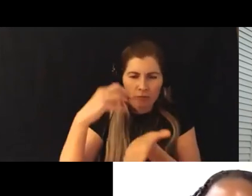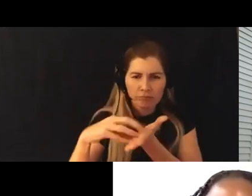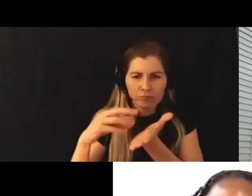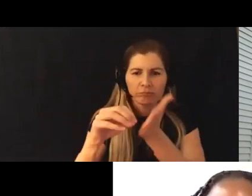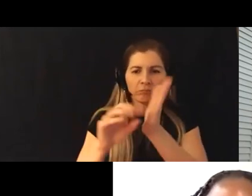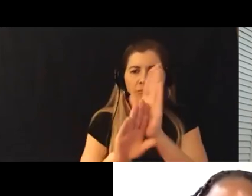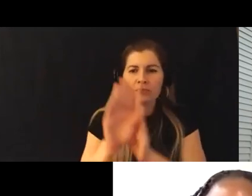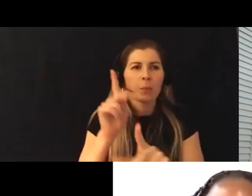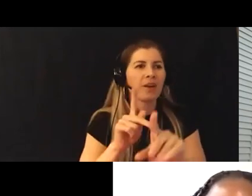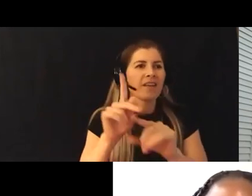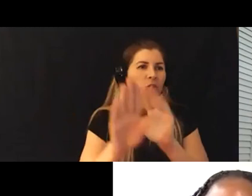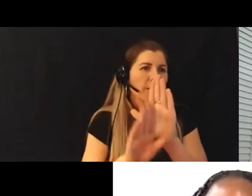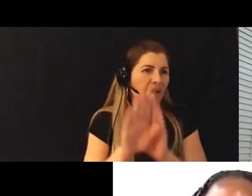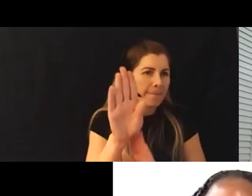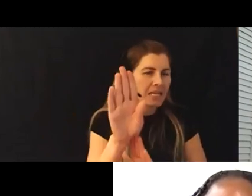and we help